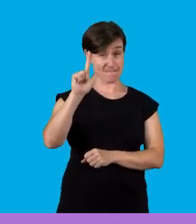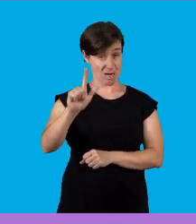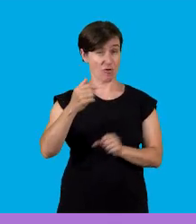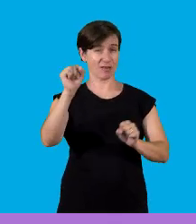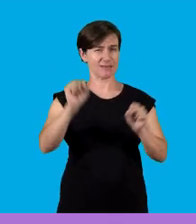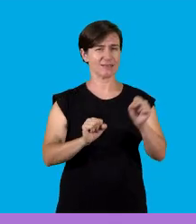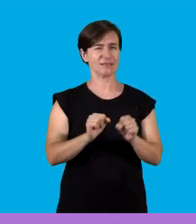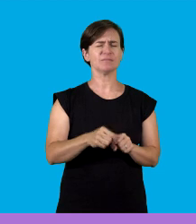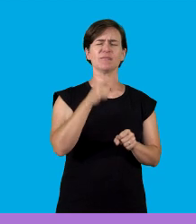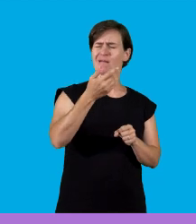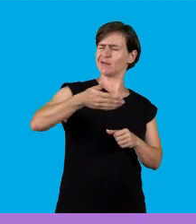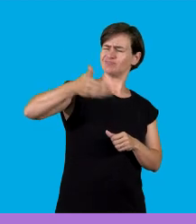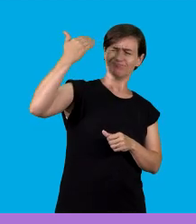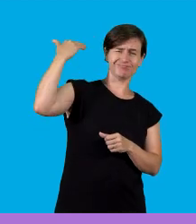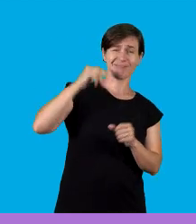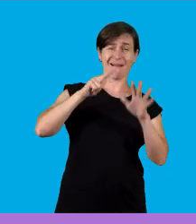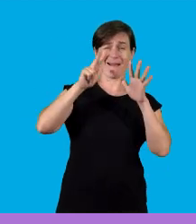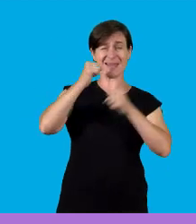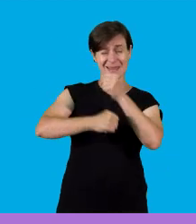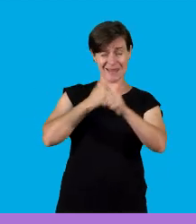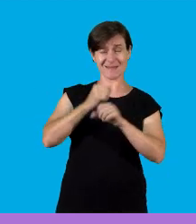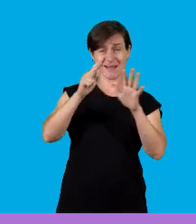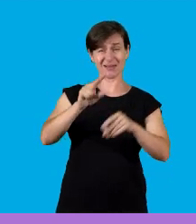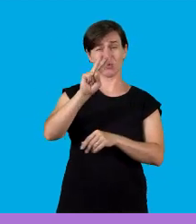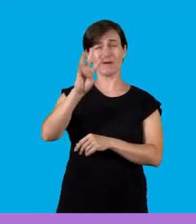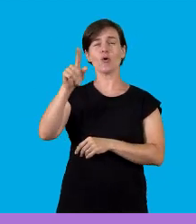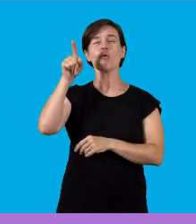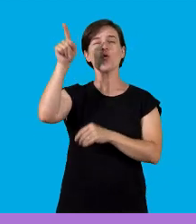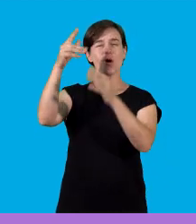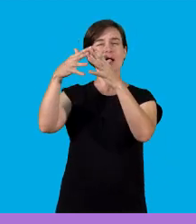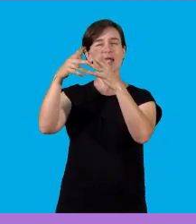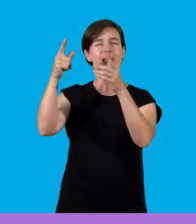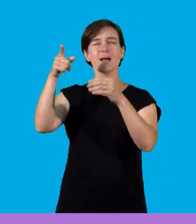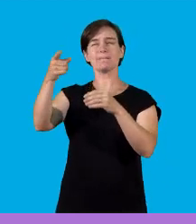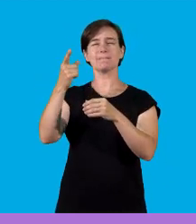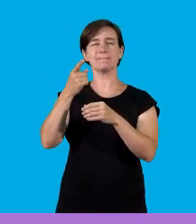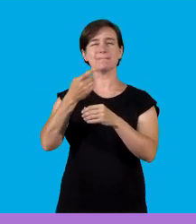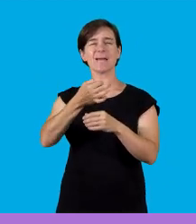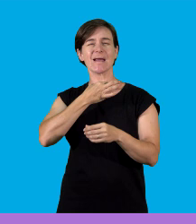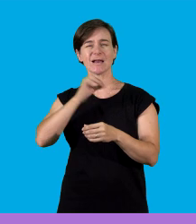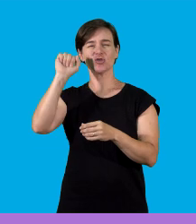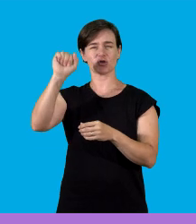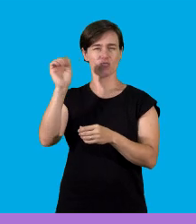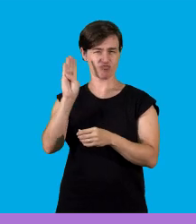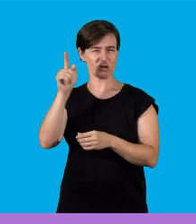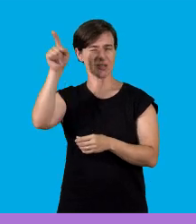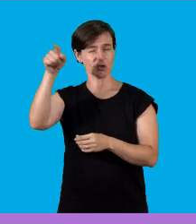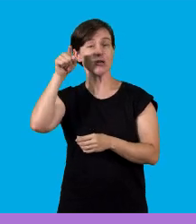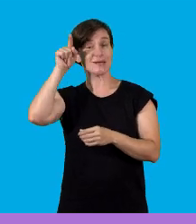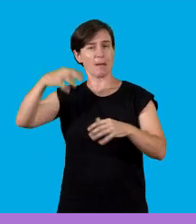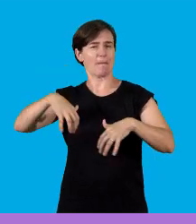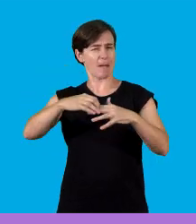defined, right, by the British Empire in 1824. A bit of history there. Then it is still used